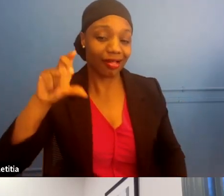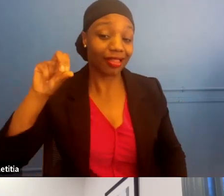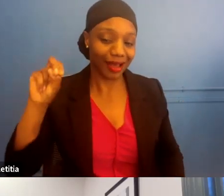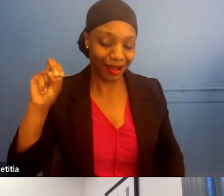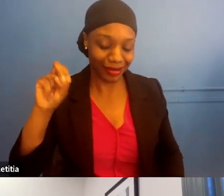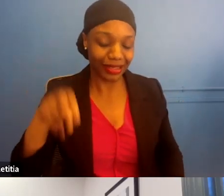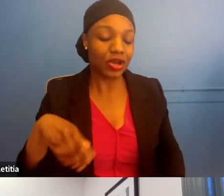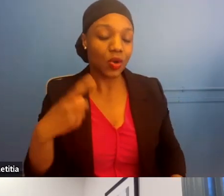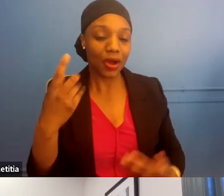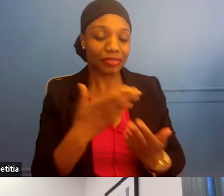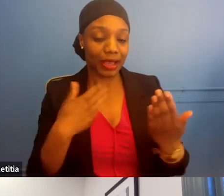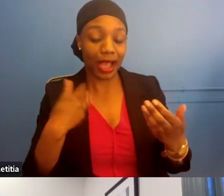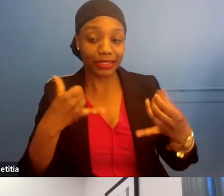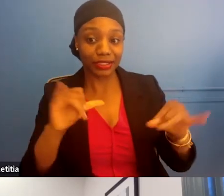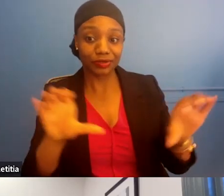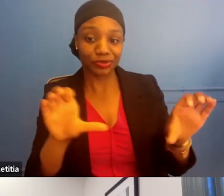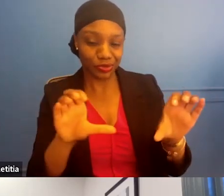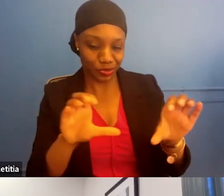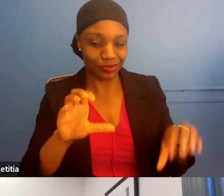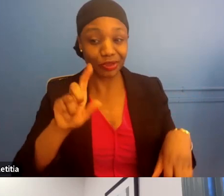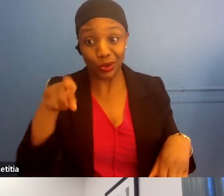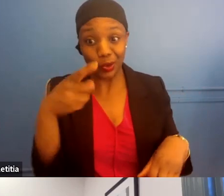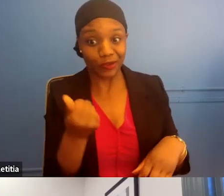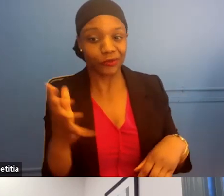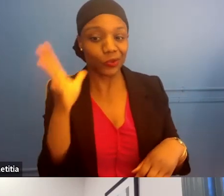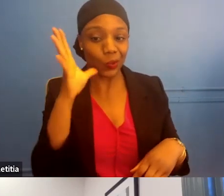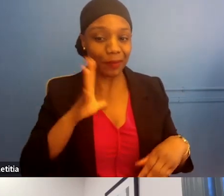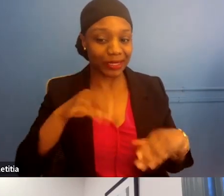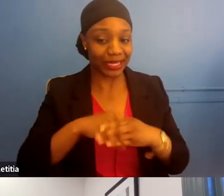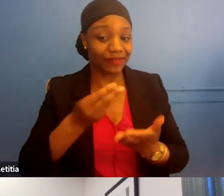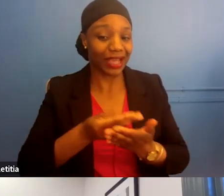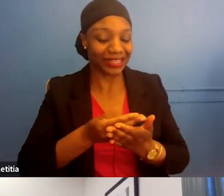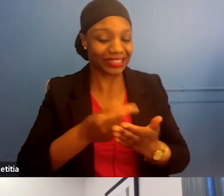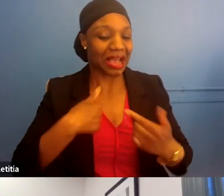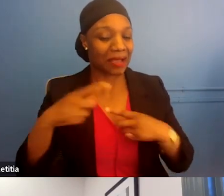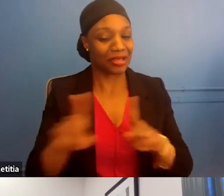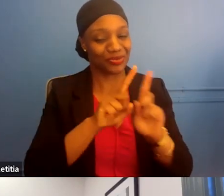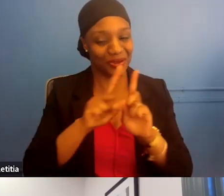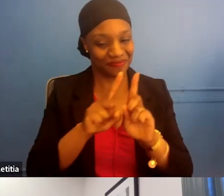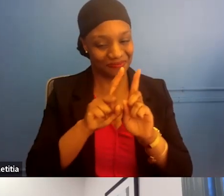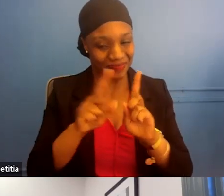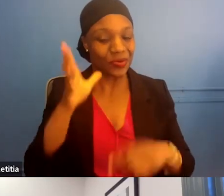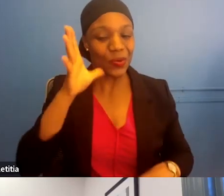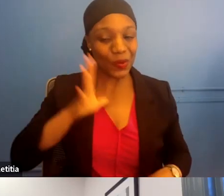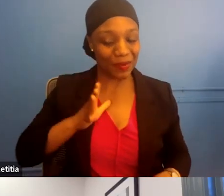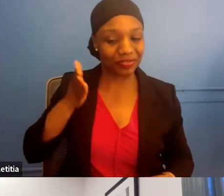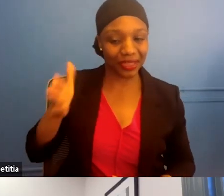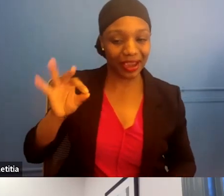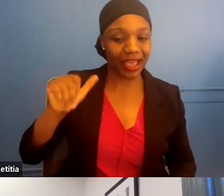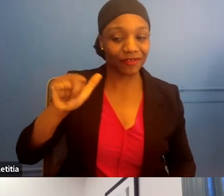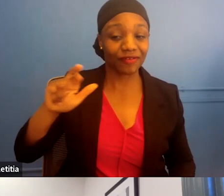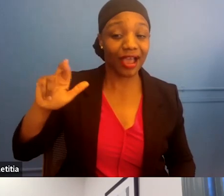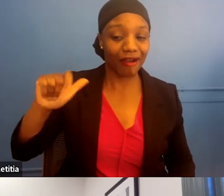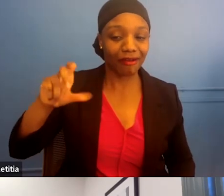in the world of only there being a few women in finance is mentoring women at Farallon and trying to start an